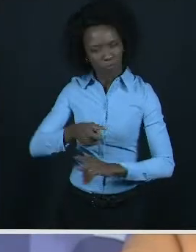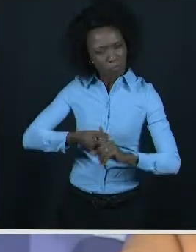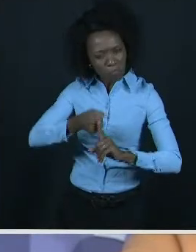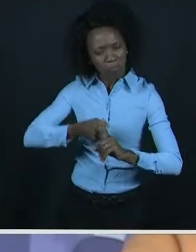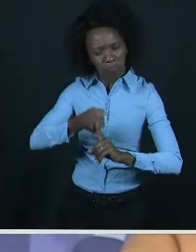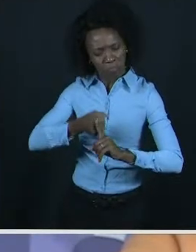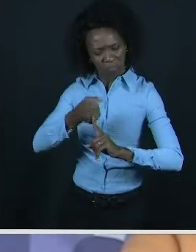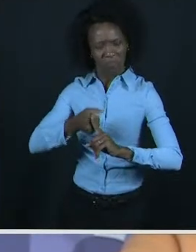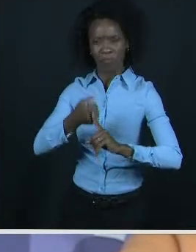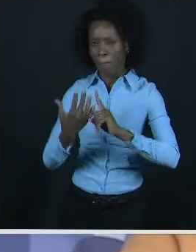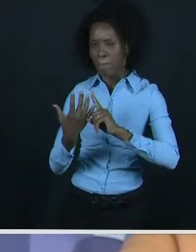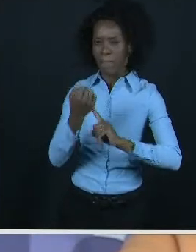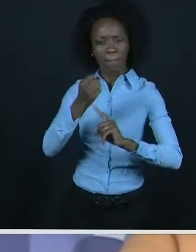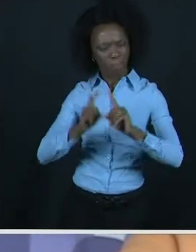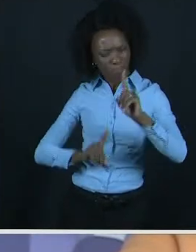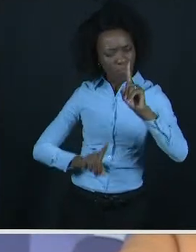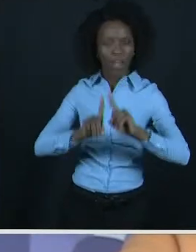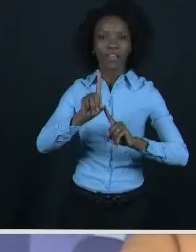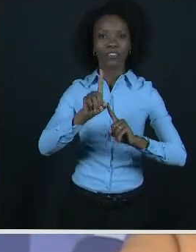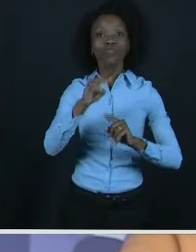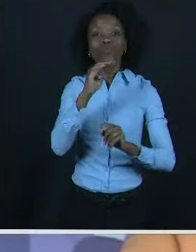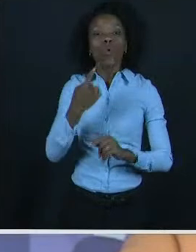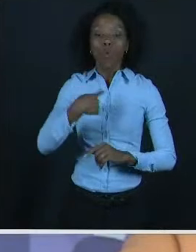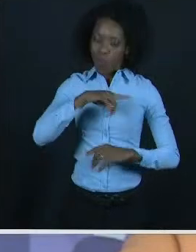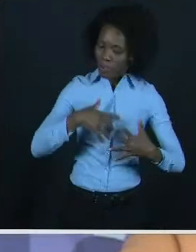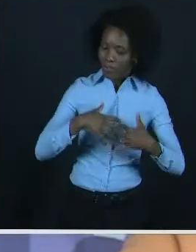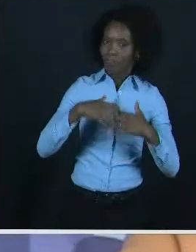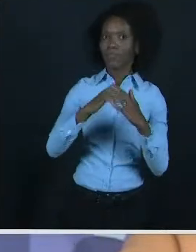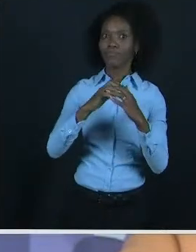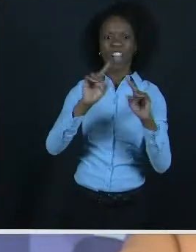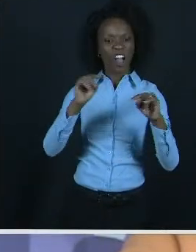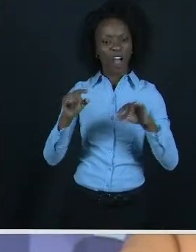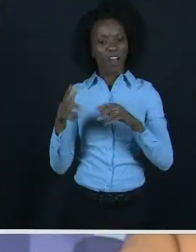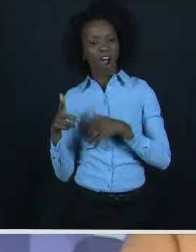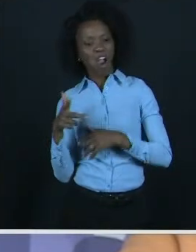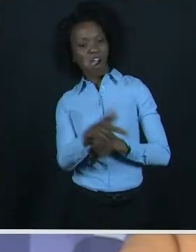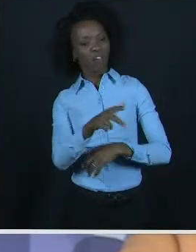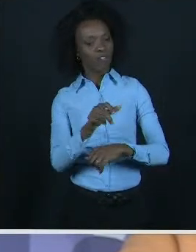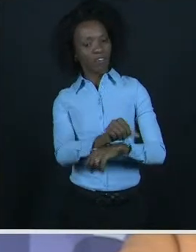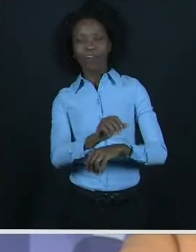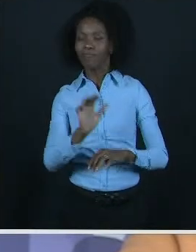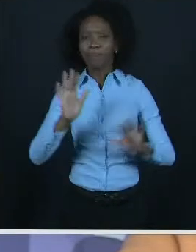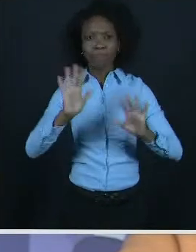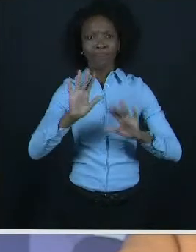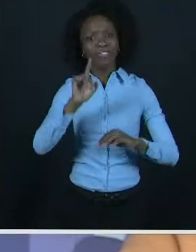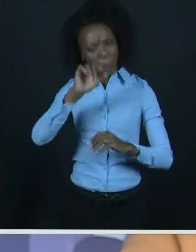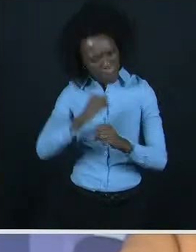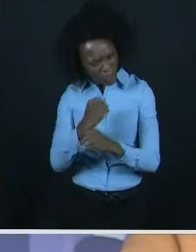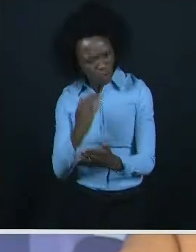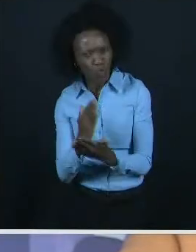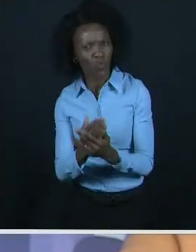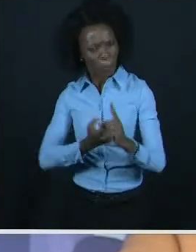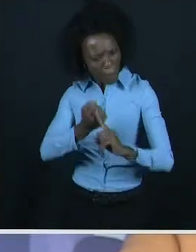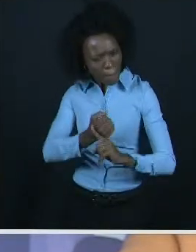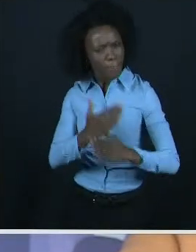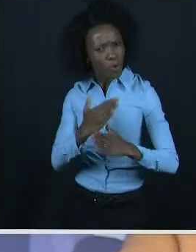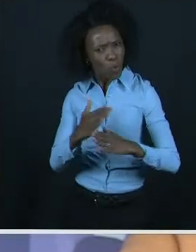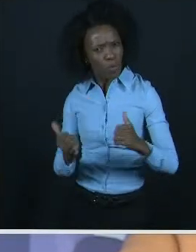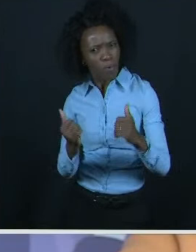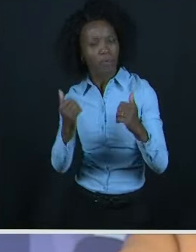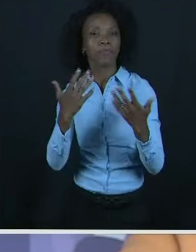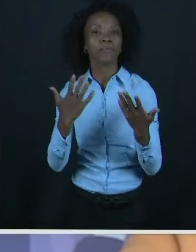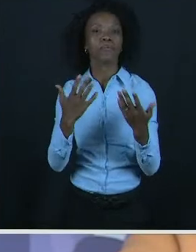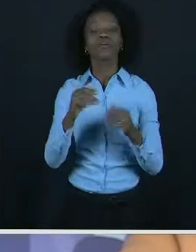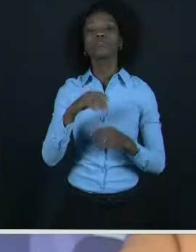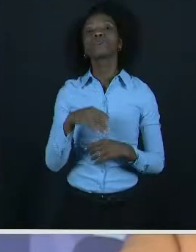creation and we cannot ditch it. We must make sure that it works. Drafting the National